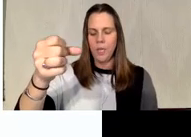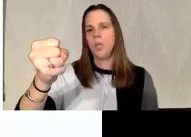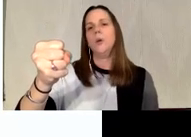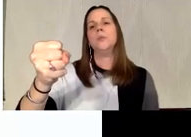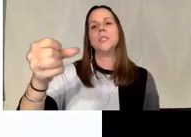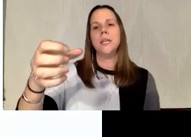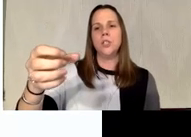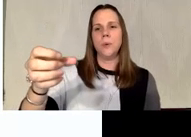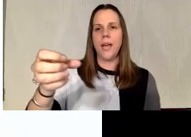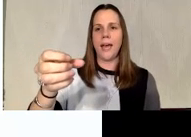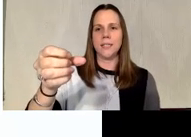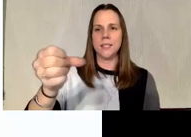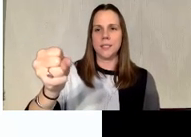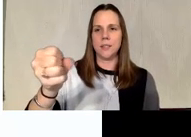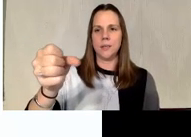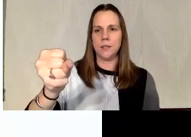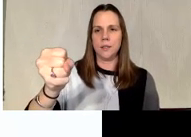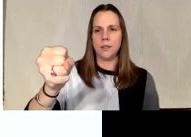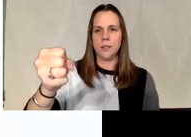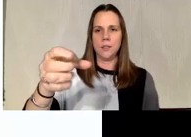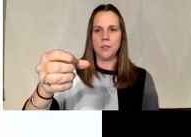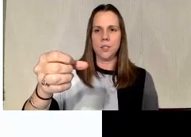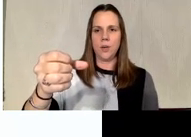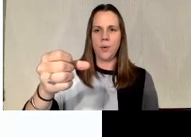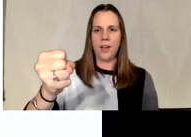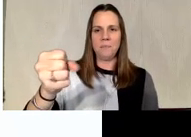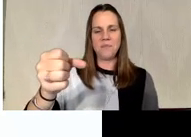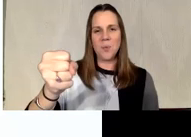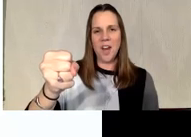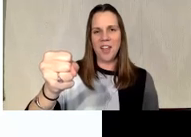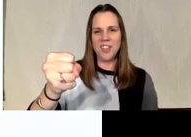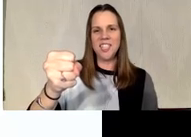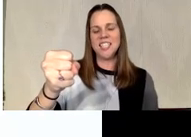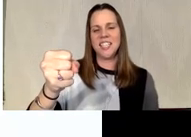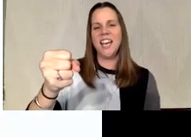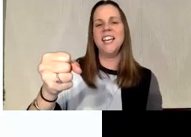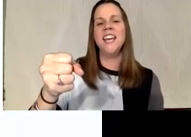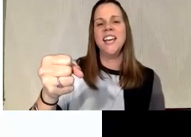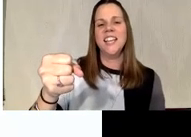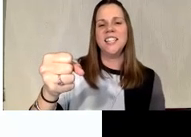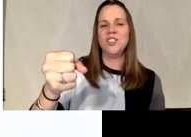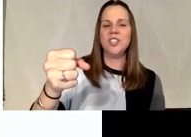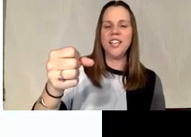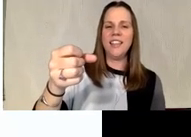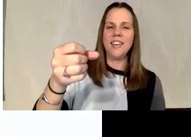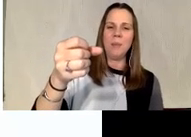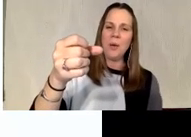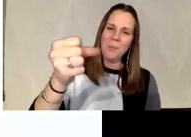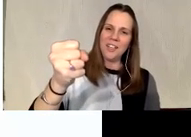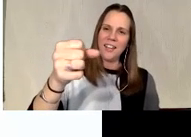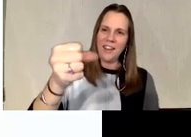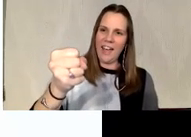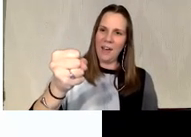open and close into an S. So when I learned this sign, the teacher said, think